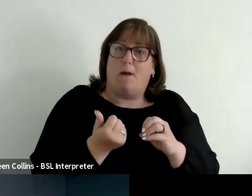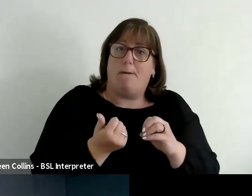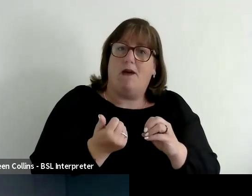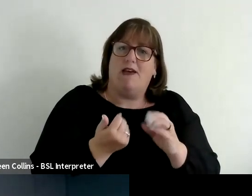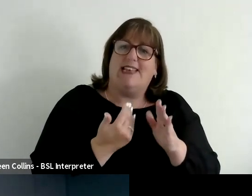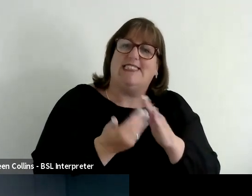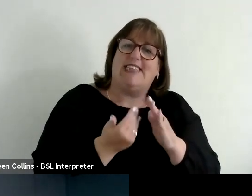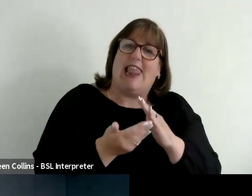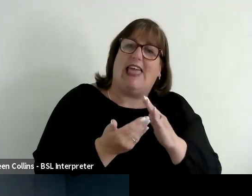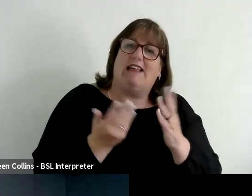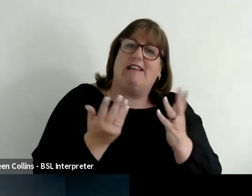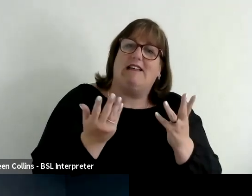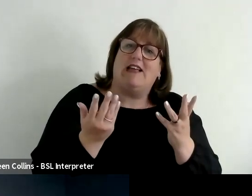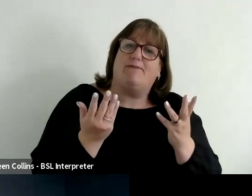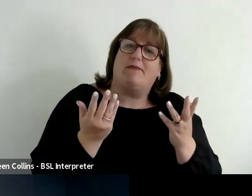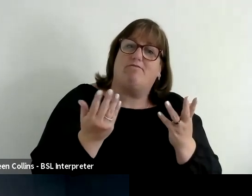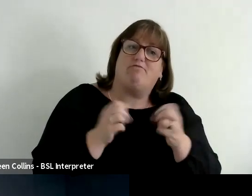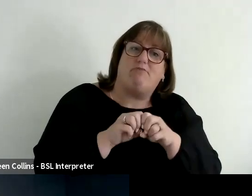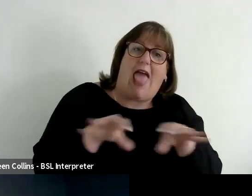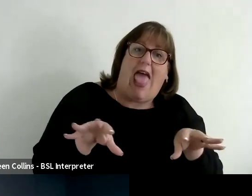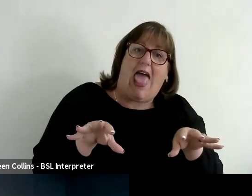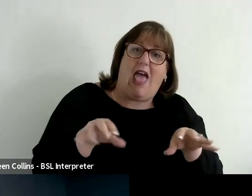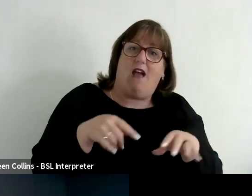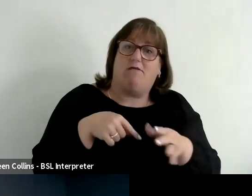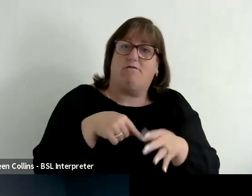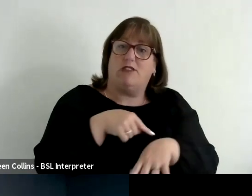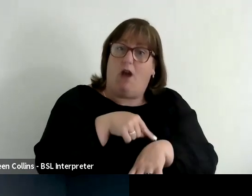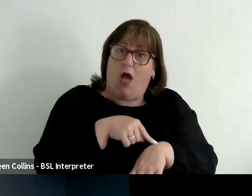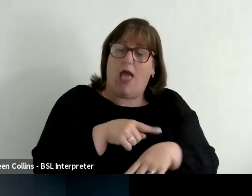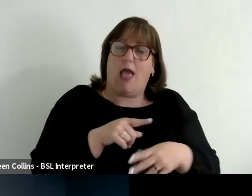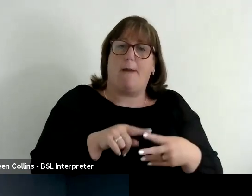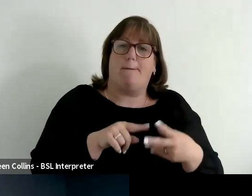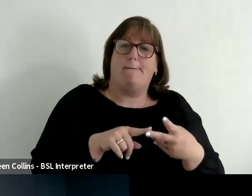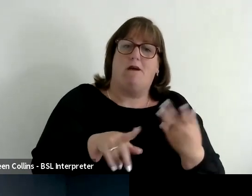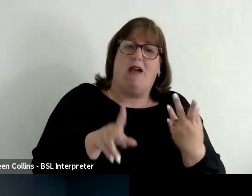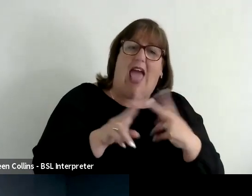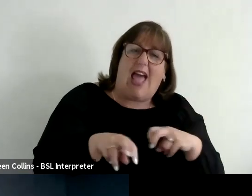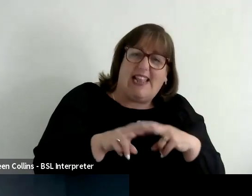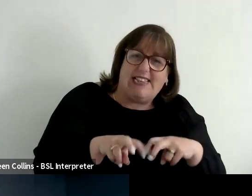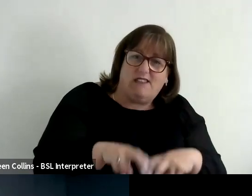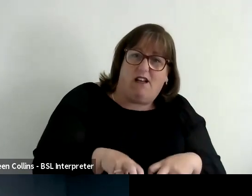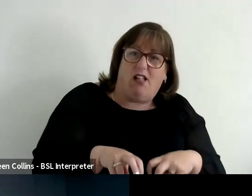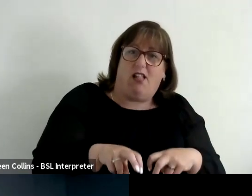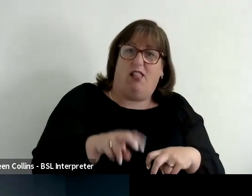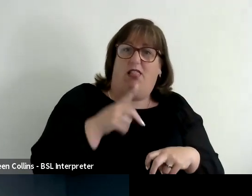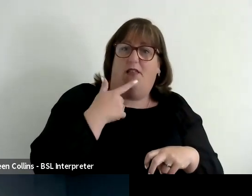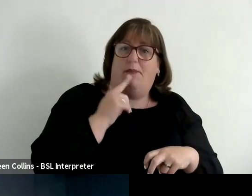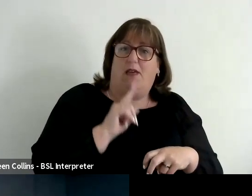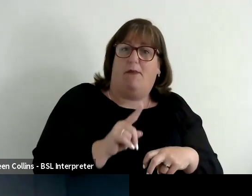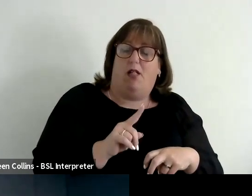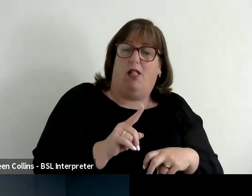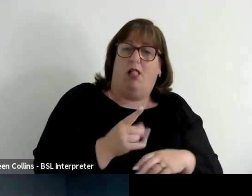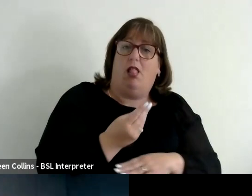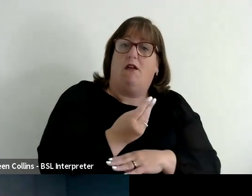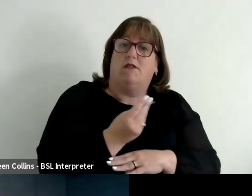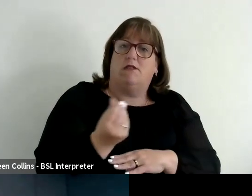airtime, some are looking at the analytics of their airtime, and some are plotting